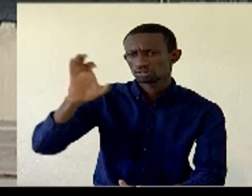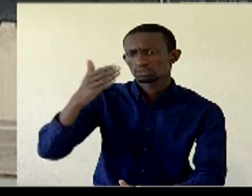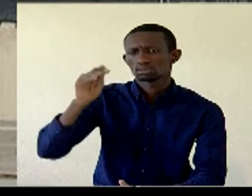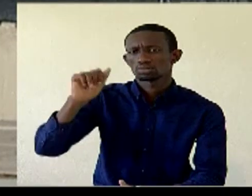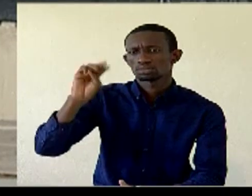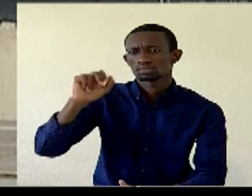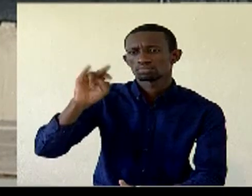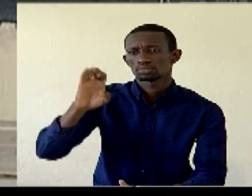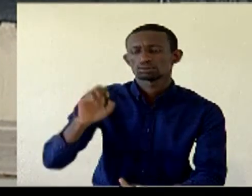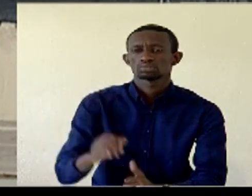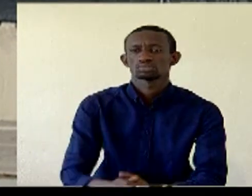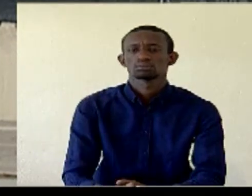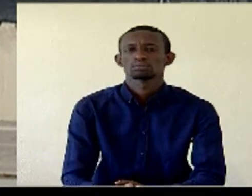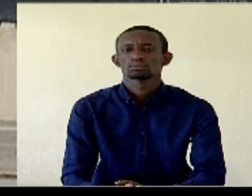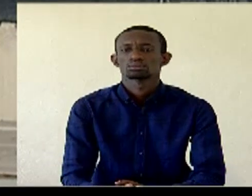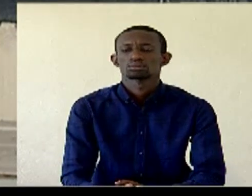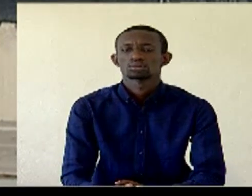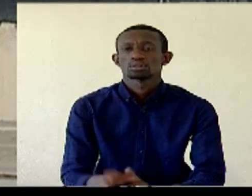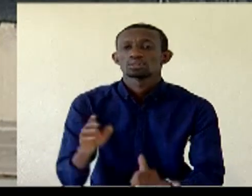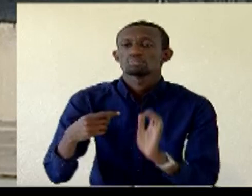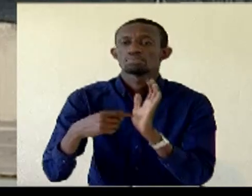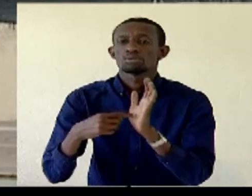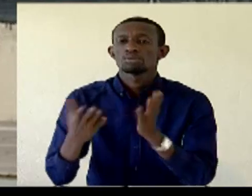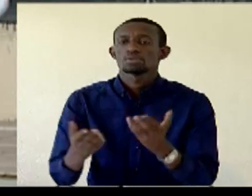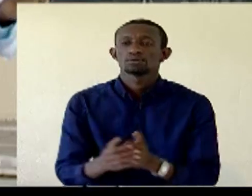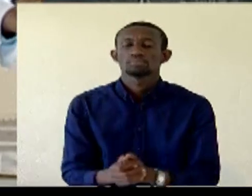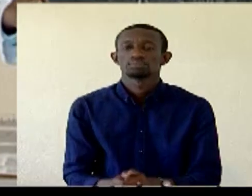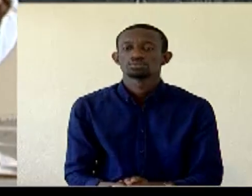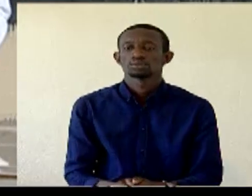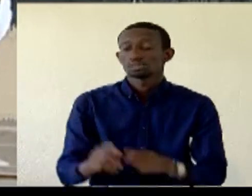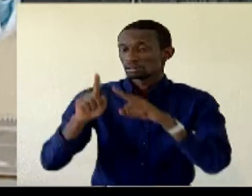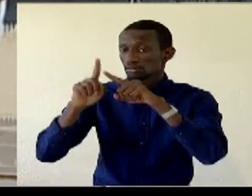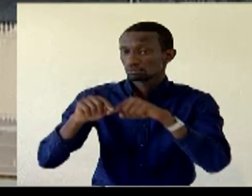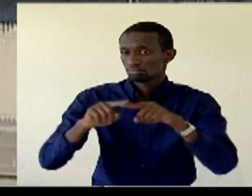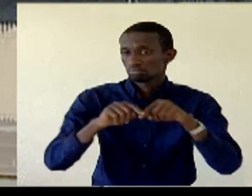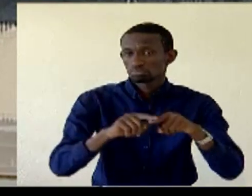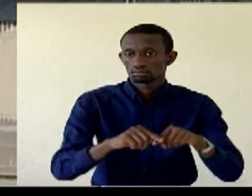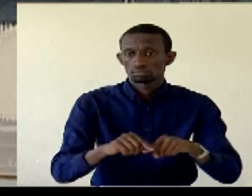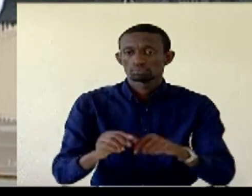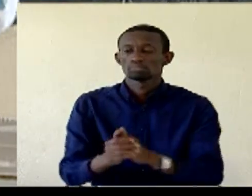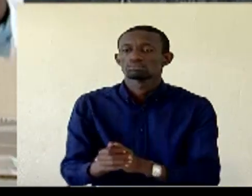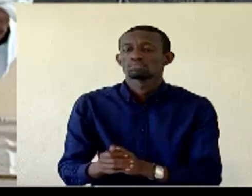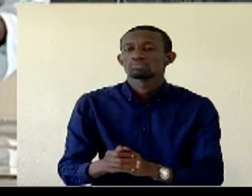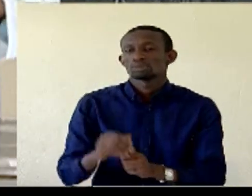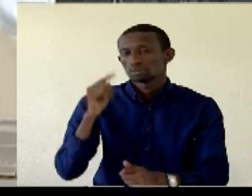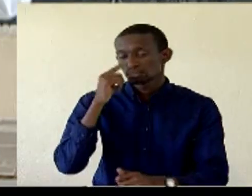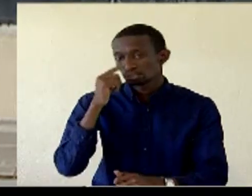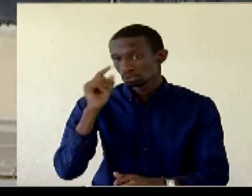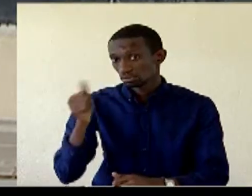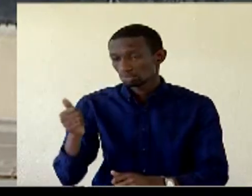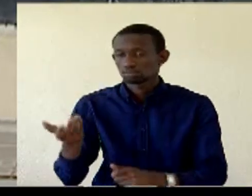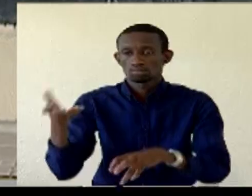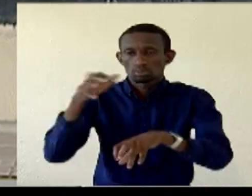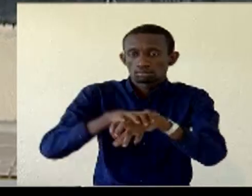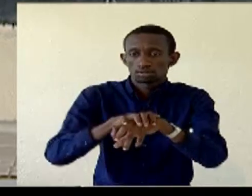the basicity also differ, and it differs depending on the substituents that are